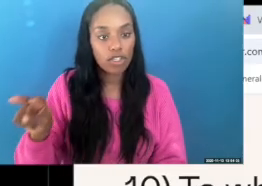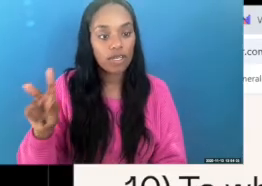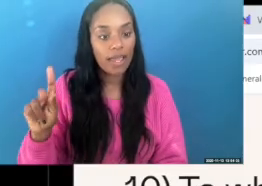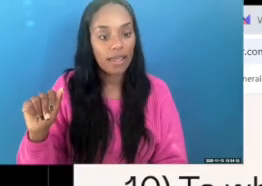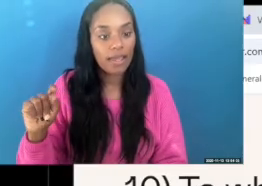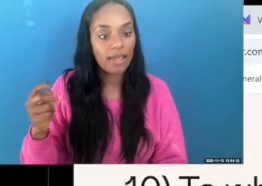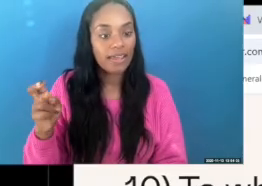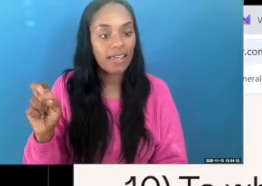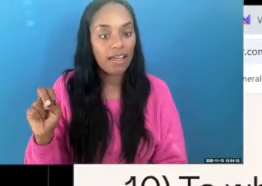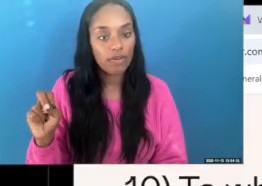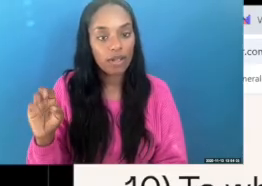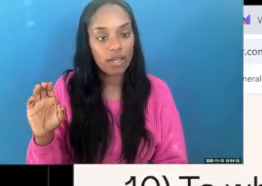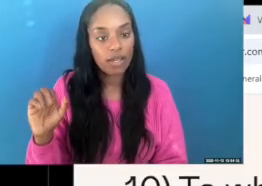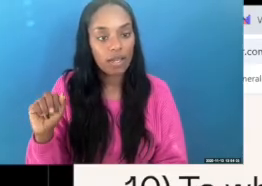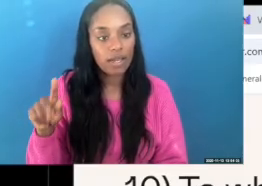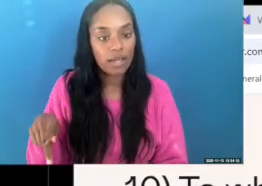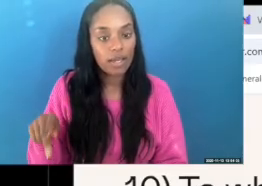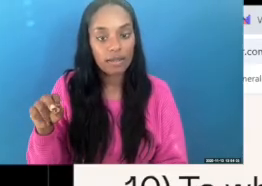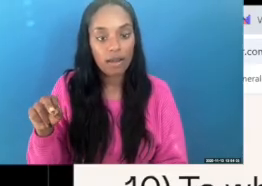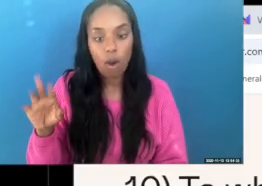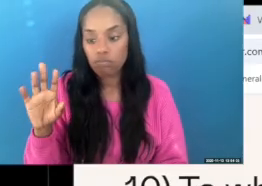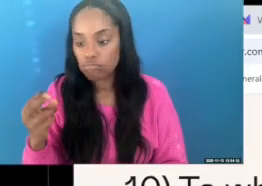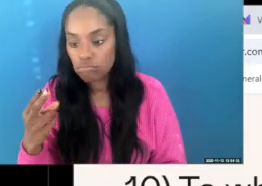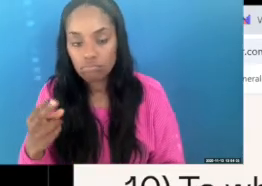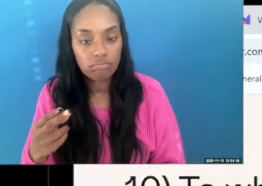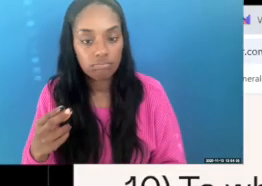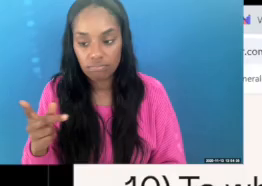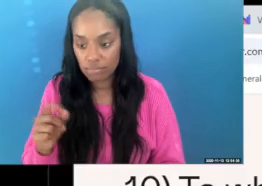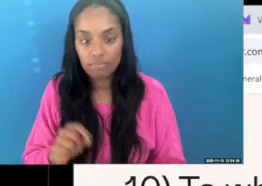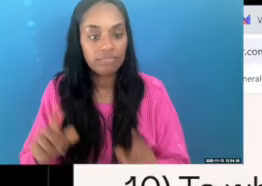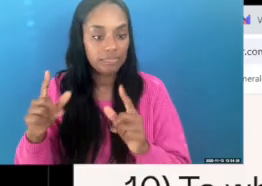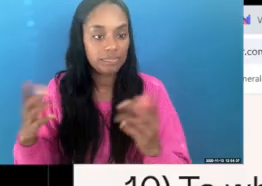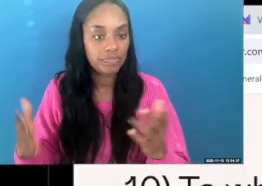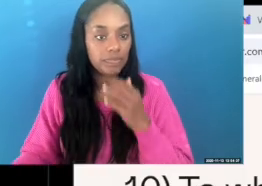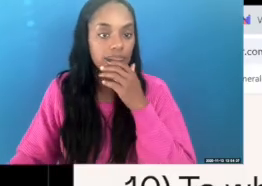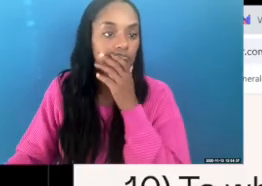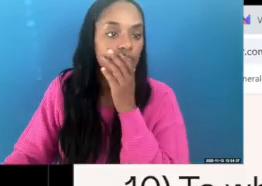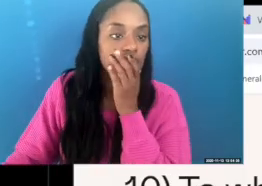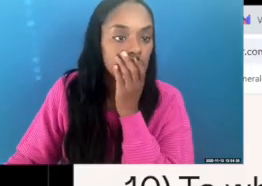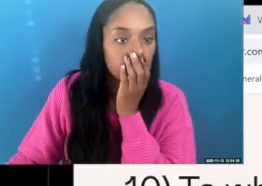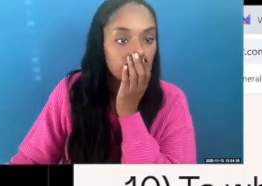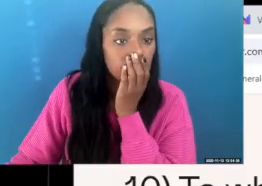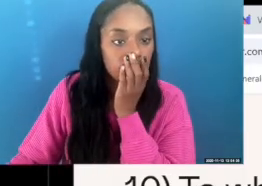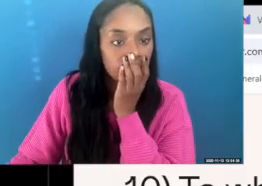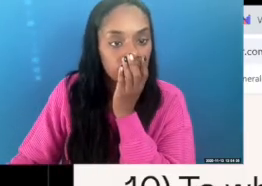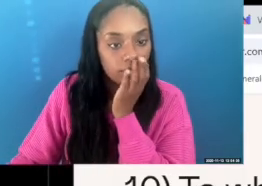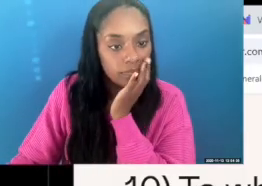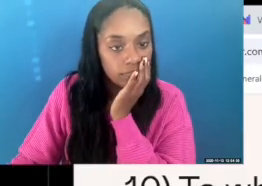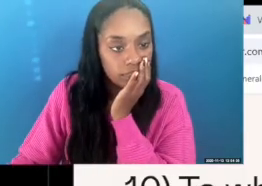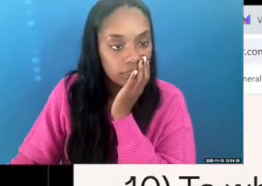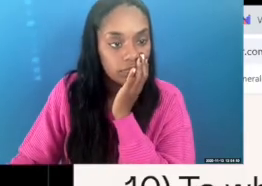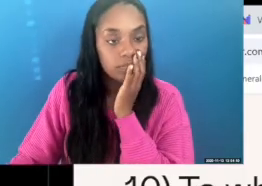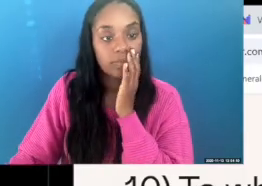you do have the ability to toggle the screens that you're looking at. In order to see the results of the screen, you're going to want to look for Catherine